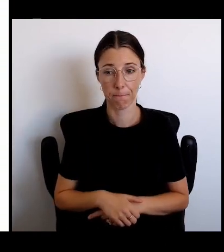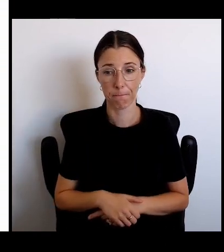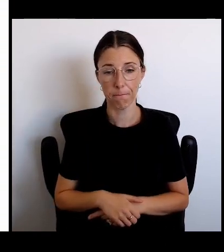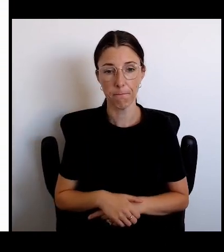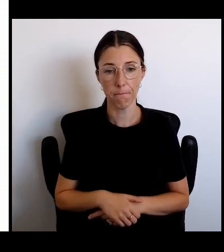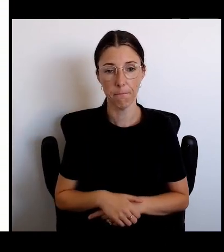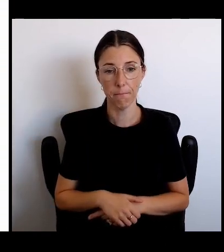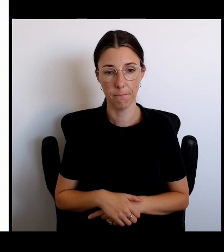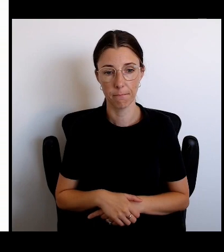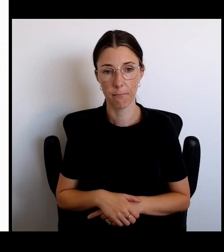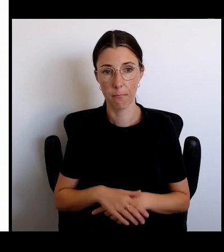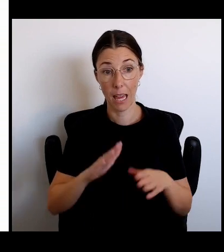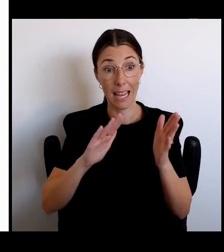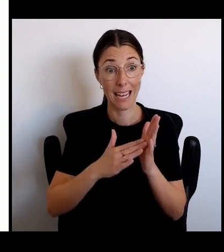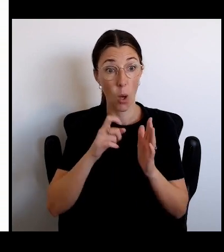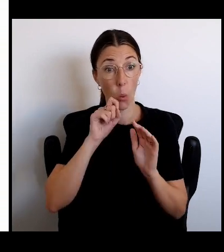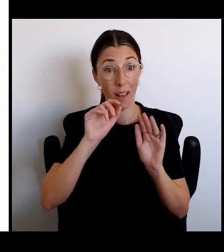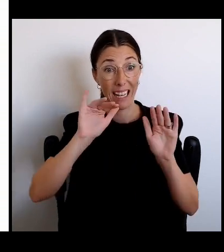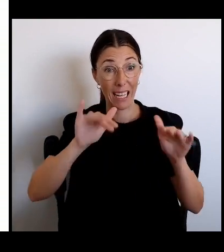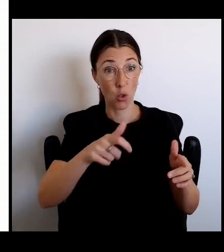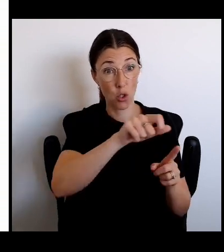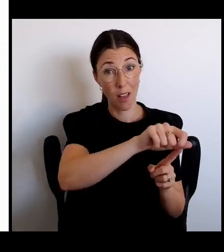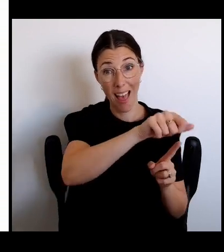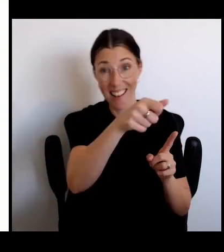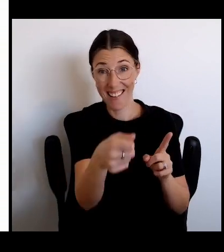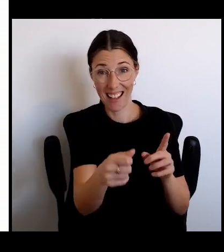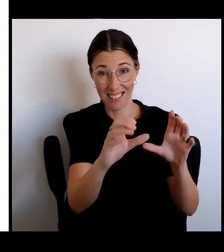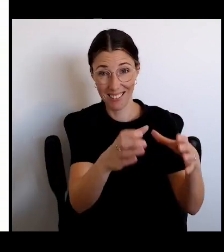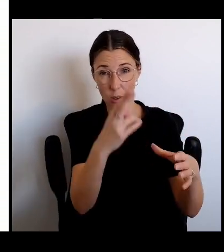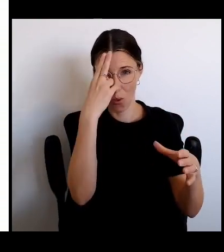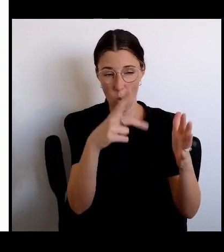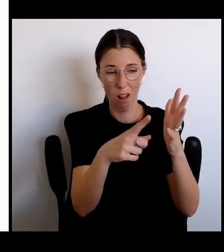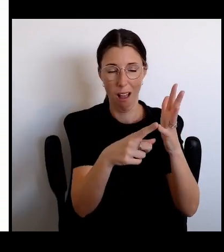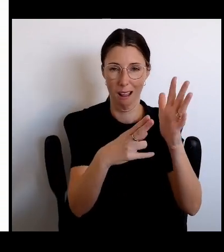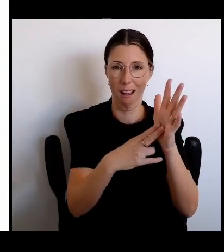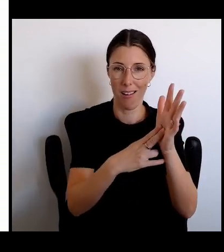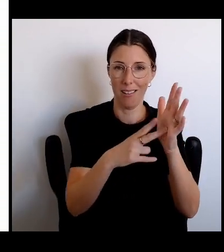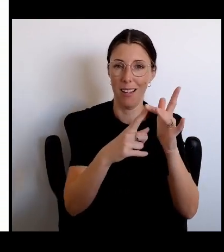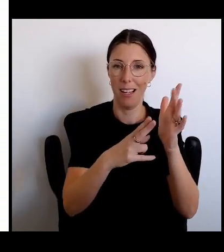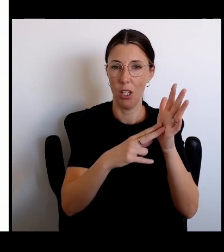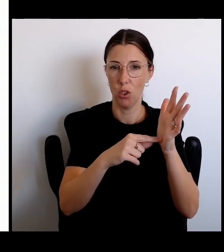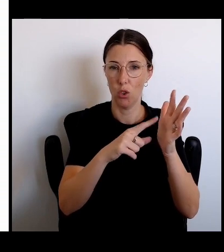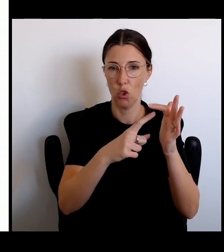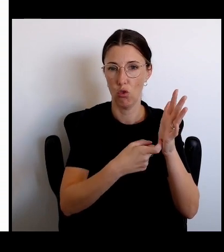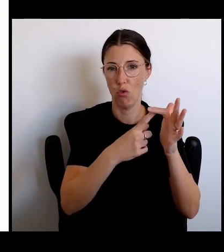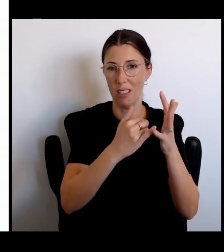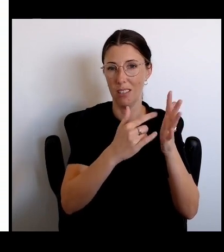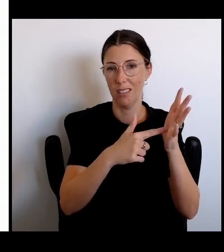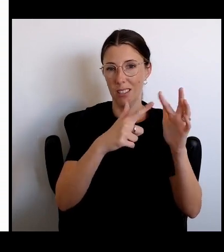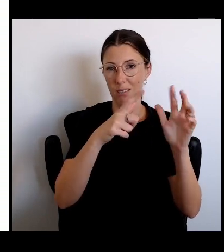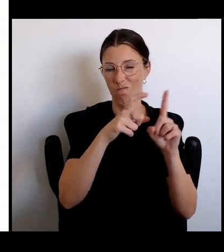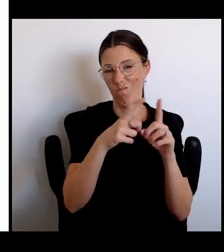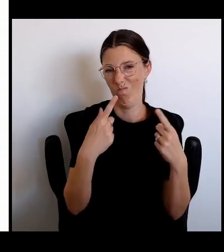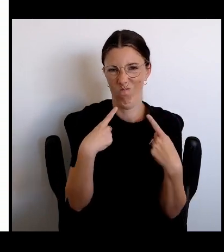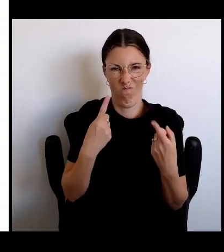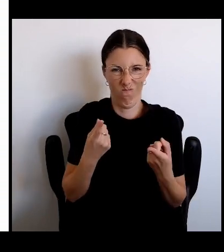So now let me introduce you to the segment we've called the uninterested. For this segment, it's not really even on